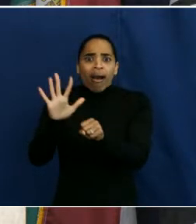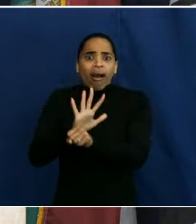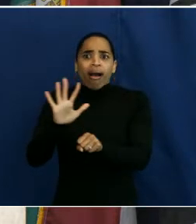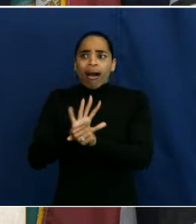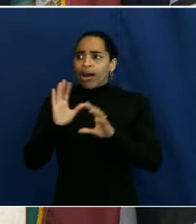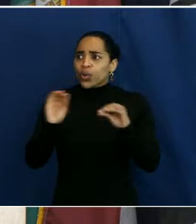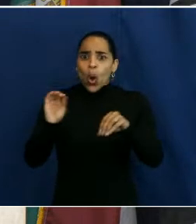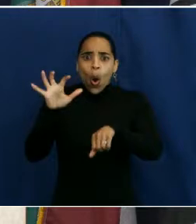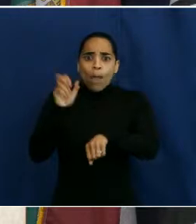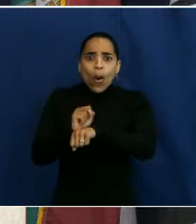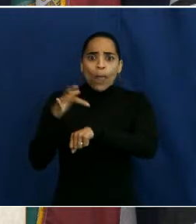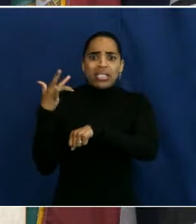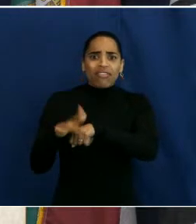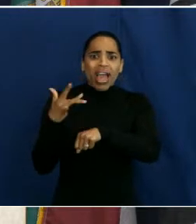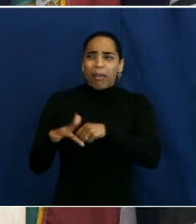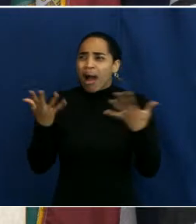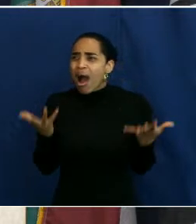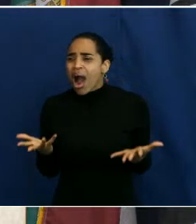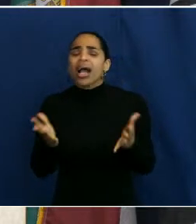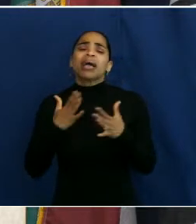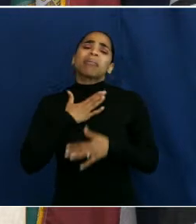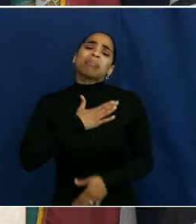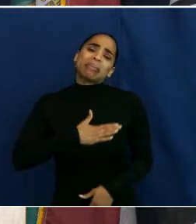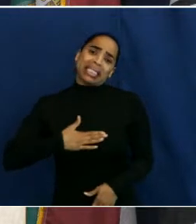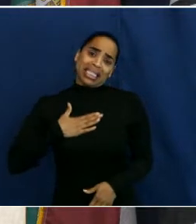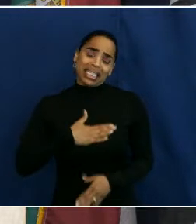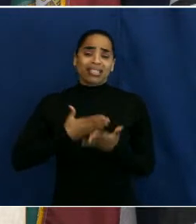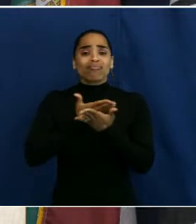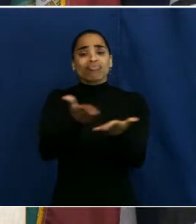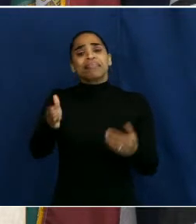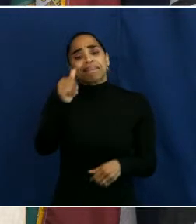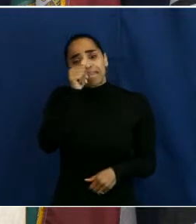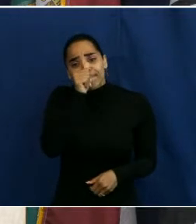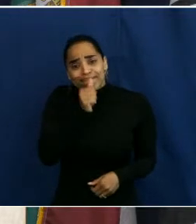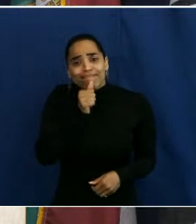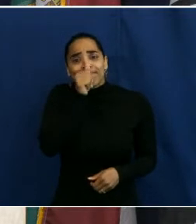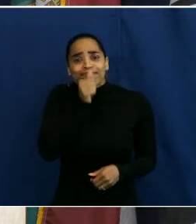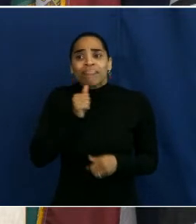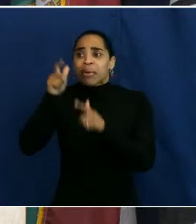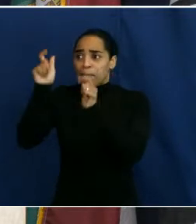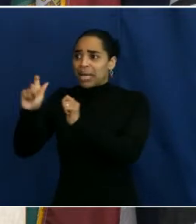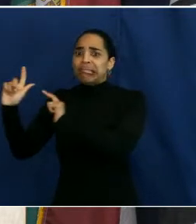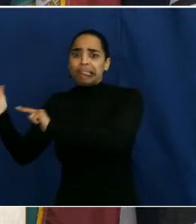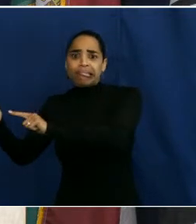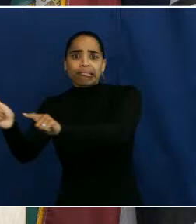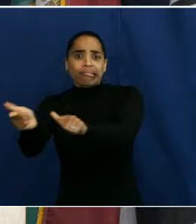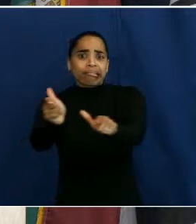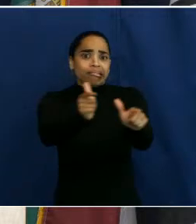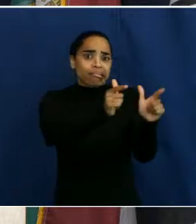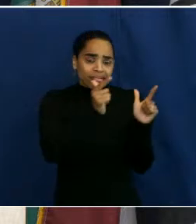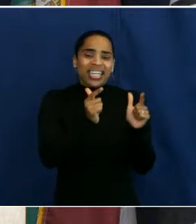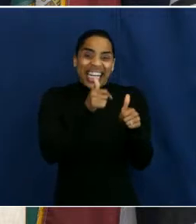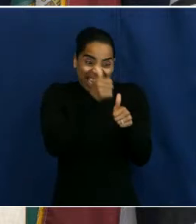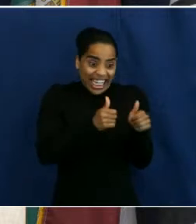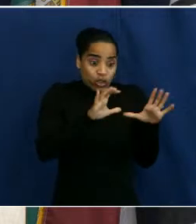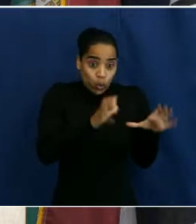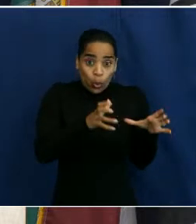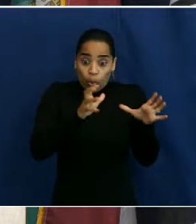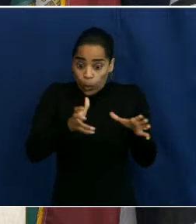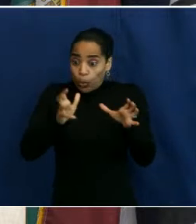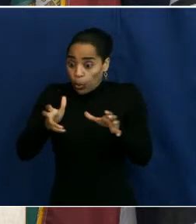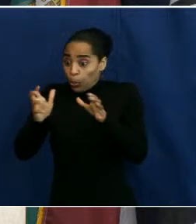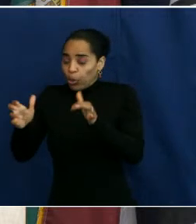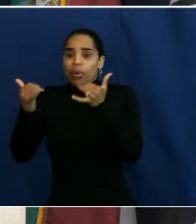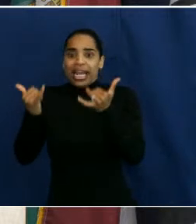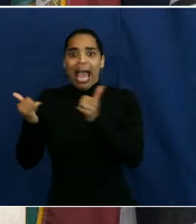challenges in getting appointments. And we just ask everyone continue to be patient. We've been through this multiple times, and so now we're essentially opening